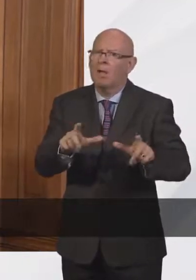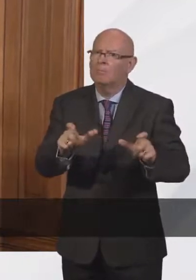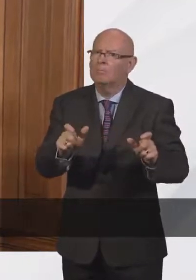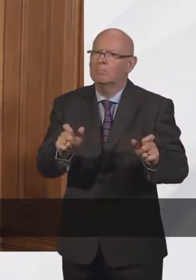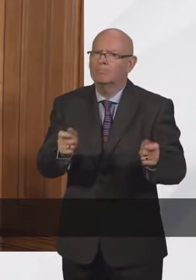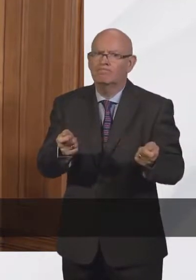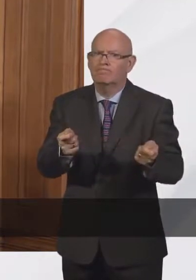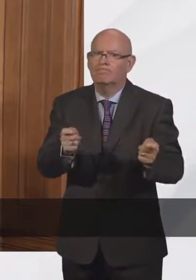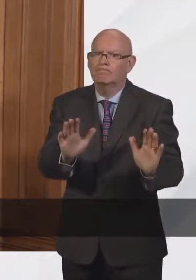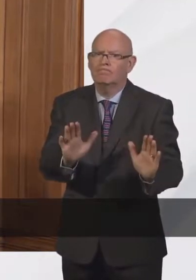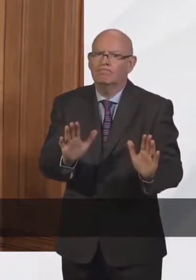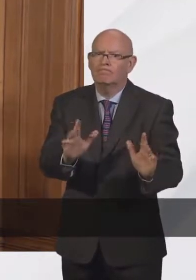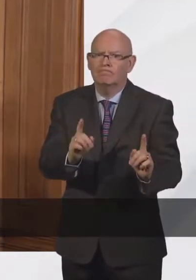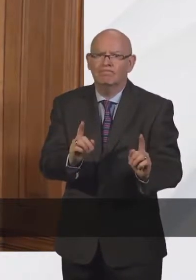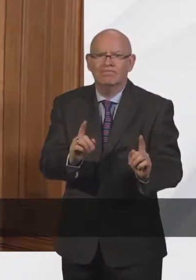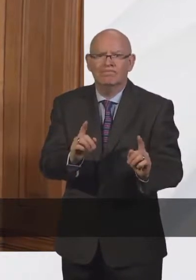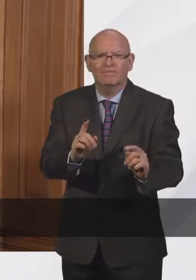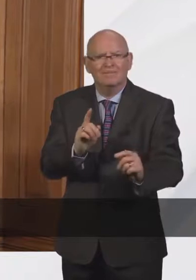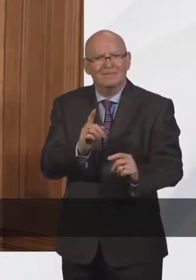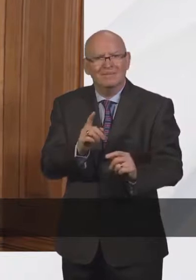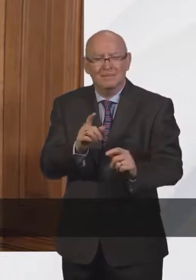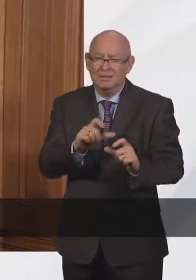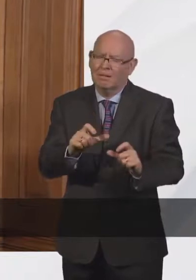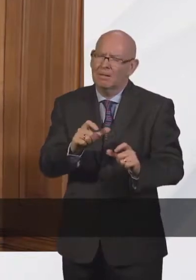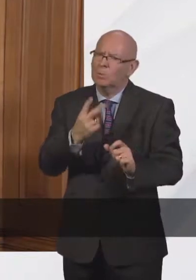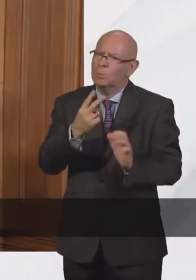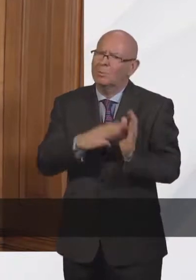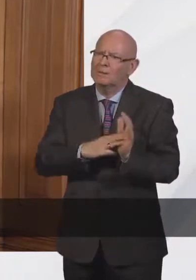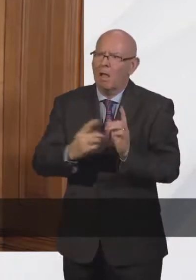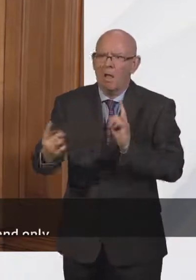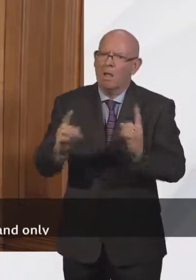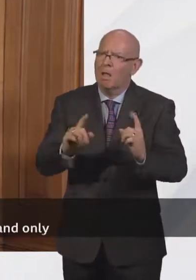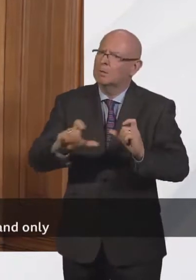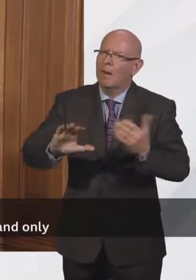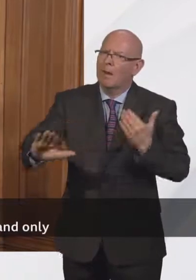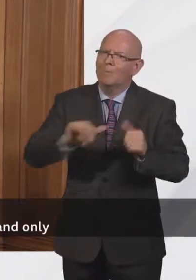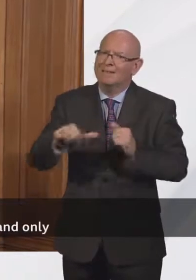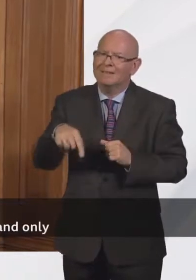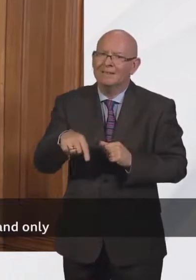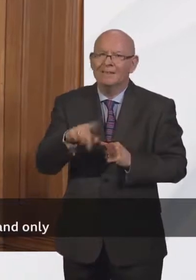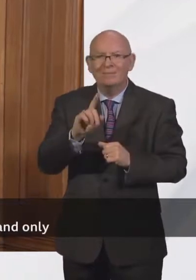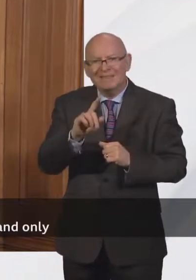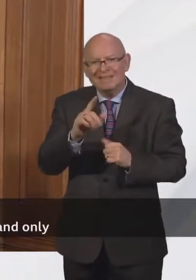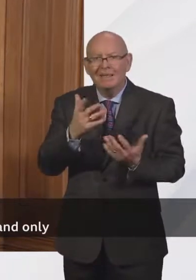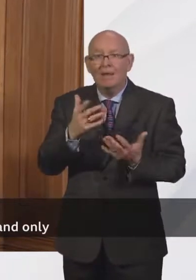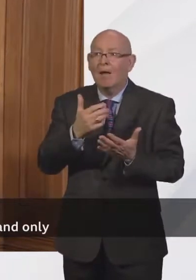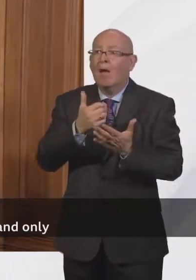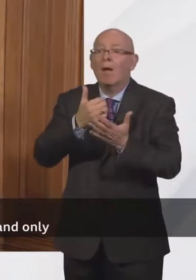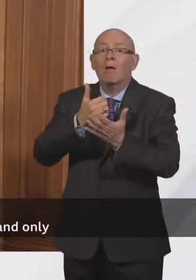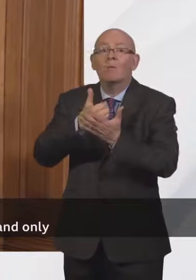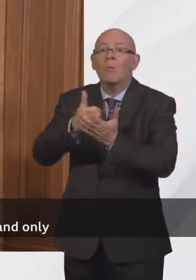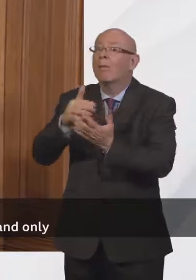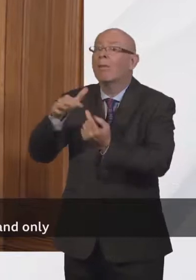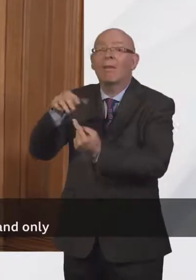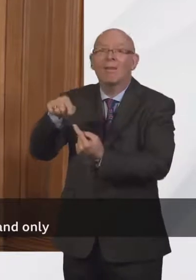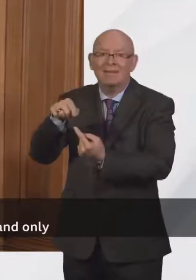So, as I say, advice on 2 metres remains, and the 1 metre is a 1 metre plus mitigations which bring